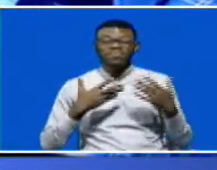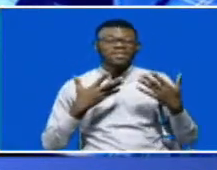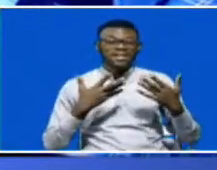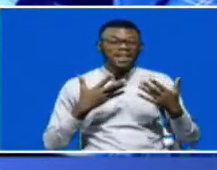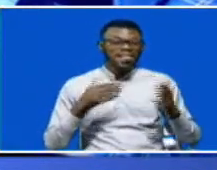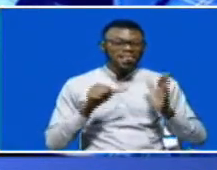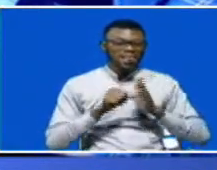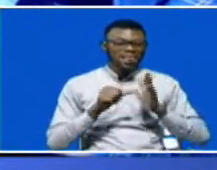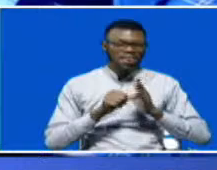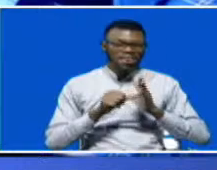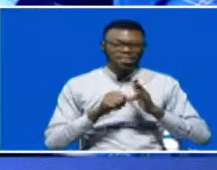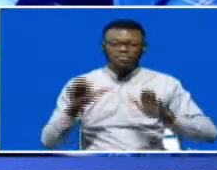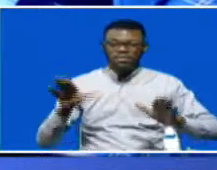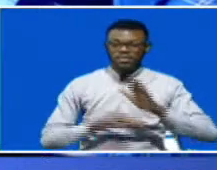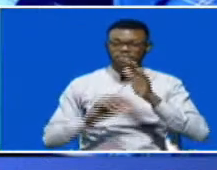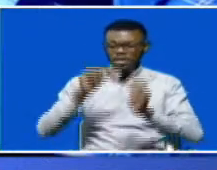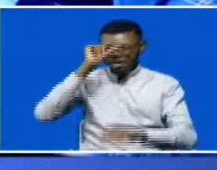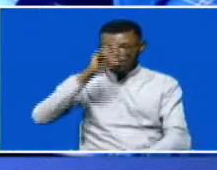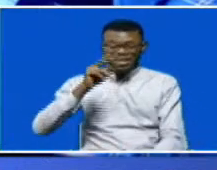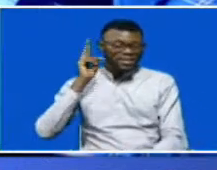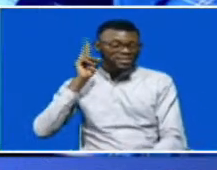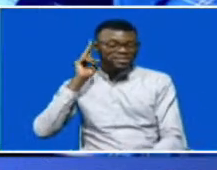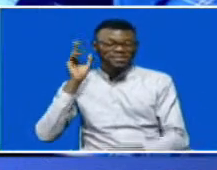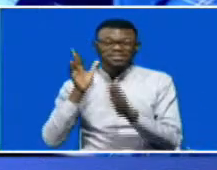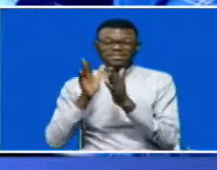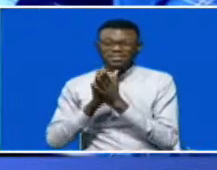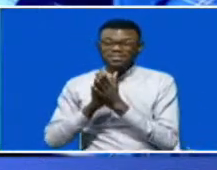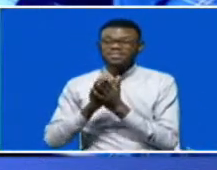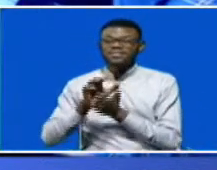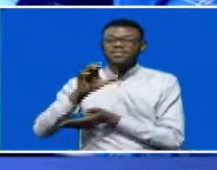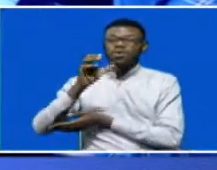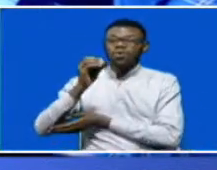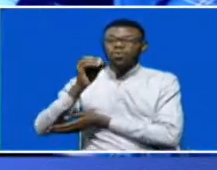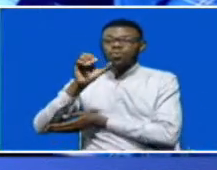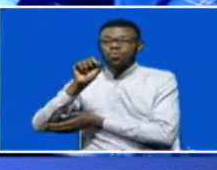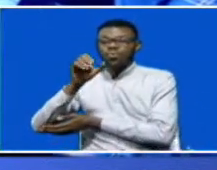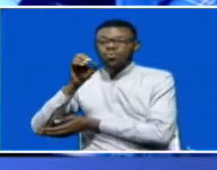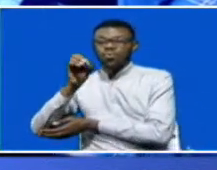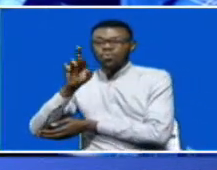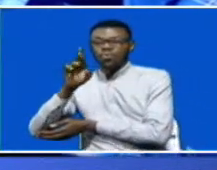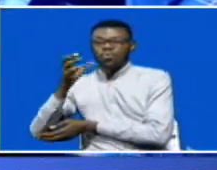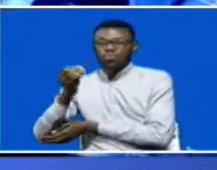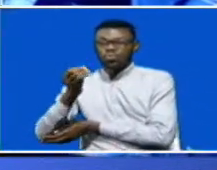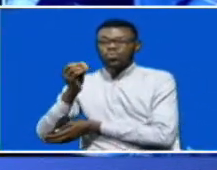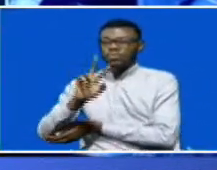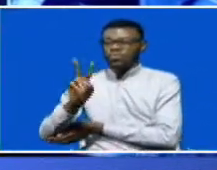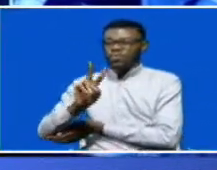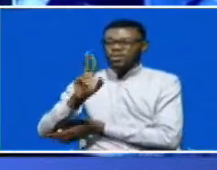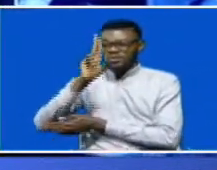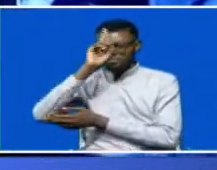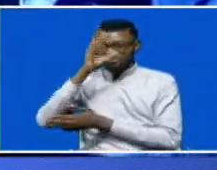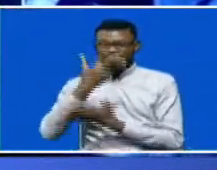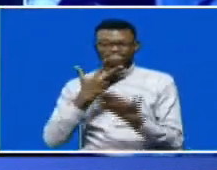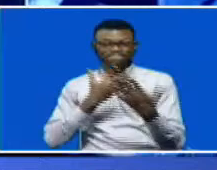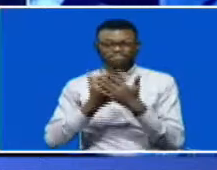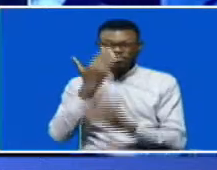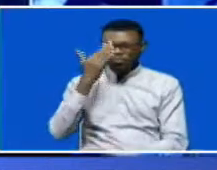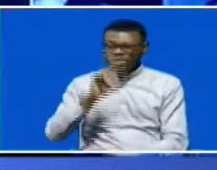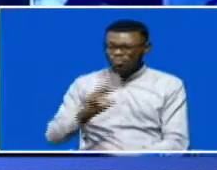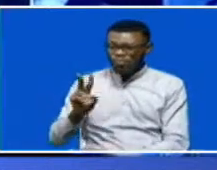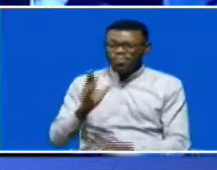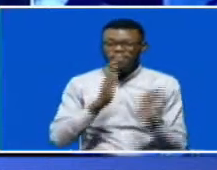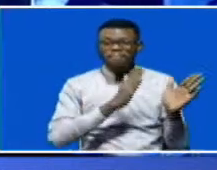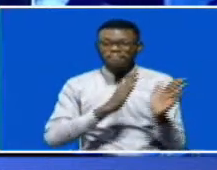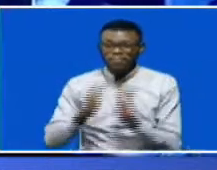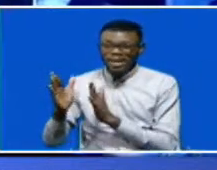Governor Joyce Mangi and South Mugirango Member of Parliament Silvanus Osoro were arrested by police on claims that they were planning to